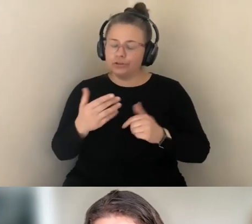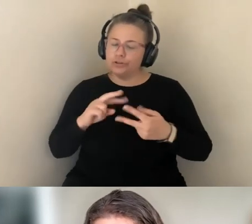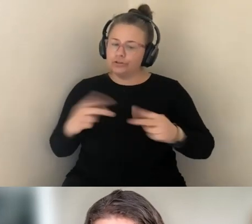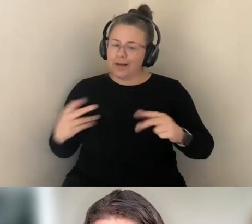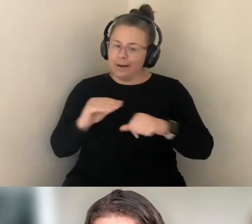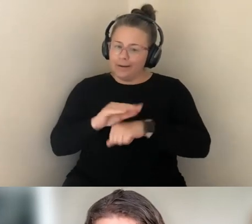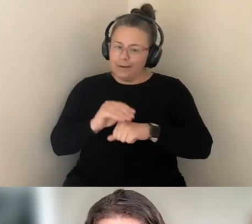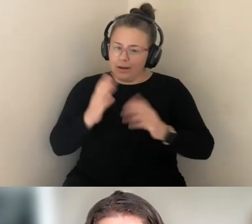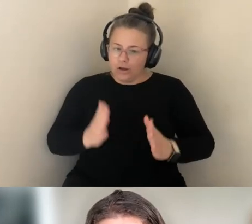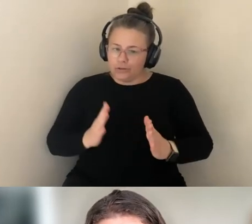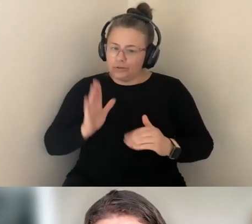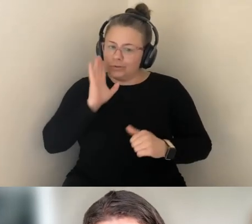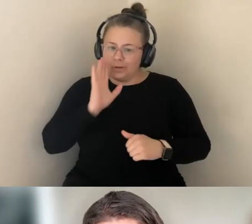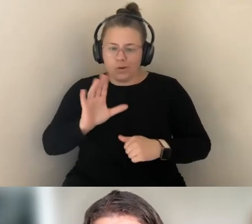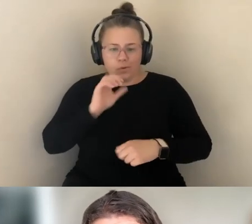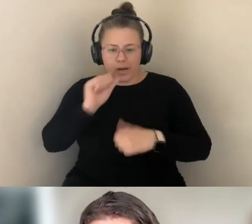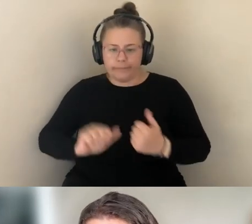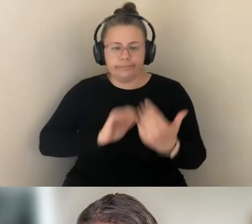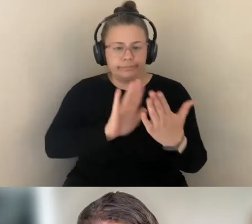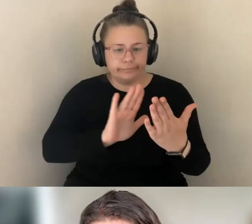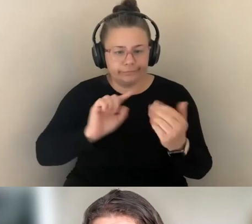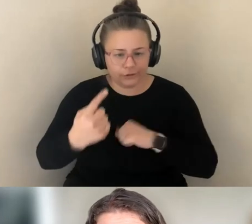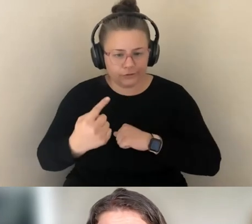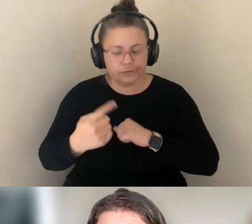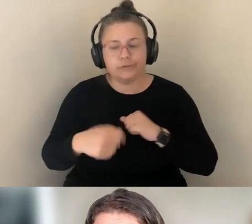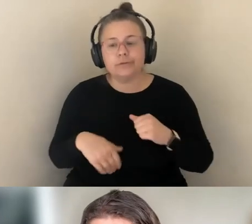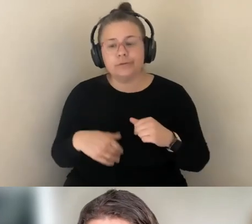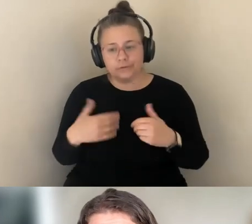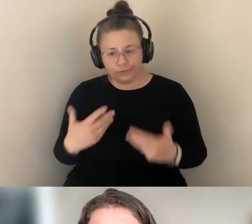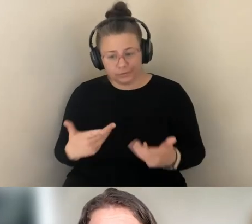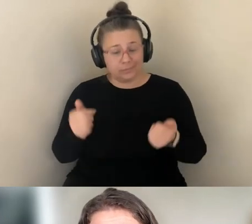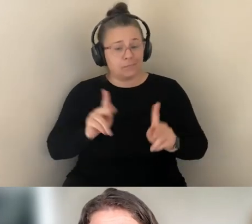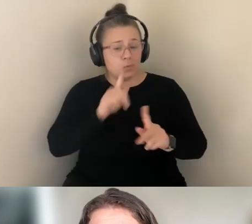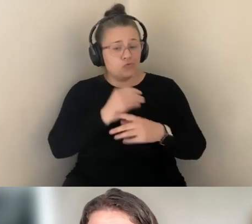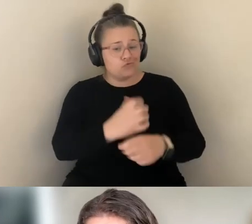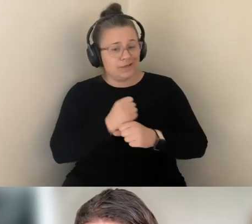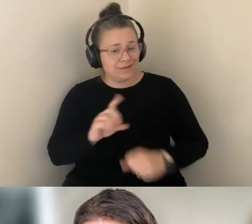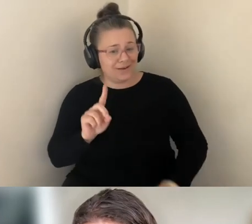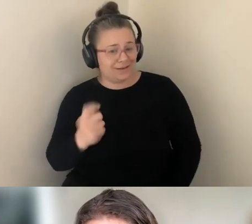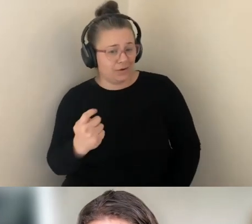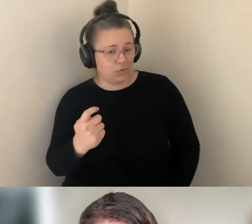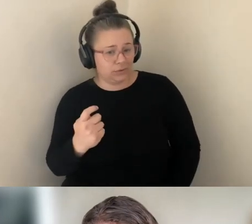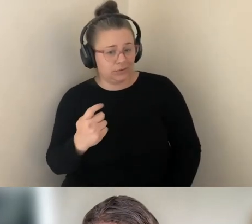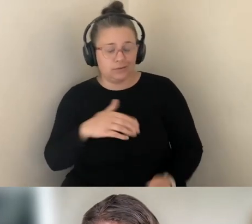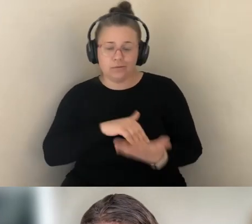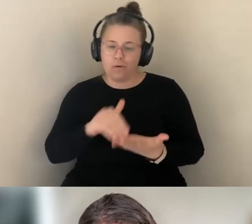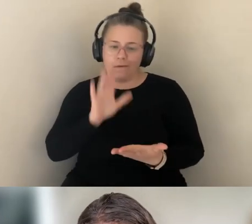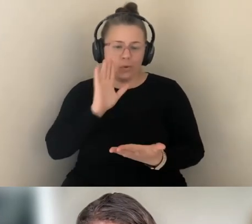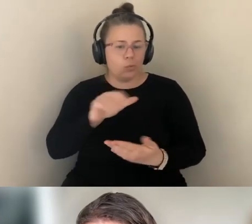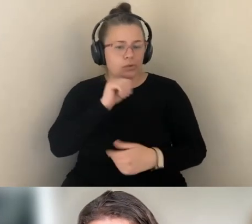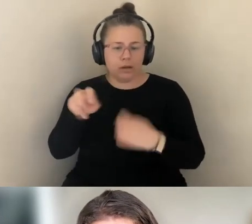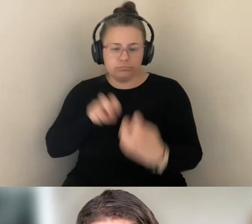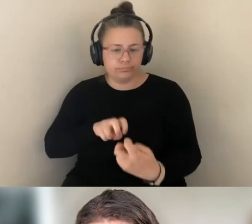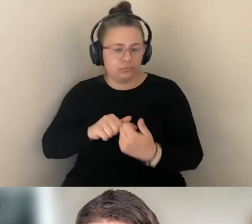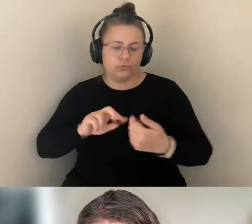with people who've recently gotten diagnoses, but likely won't be the primary people initially discussing the offer of these screening tests.